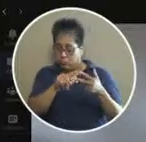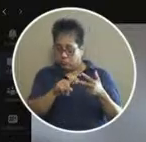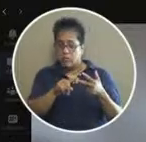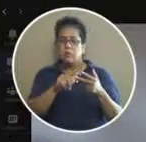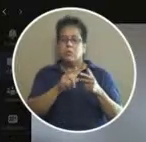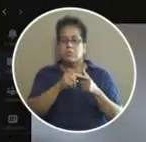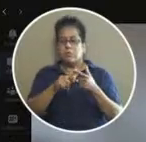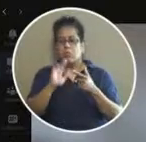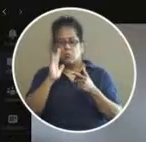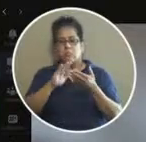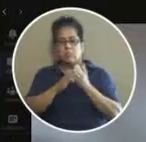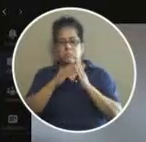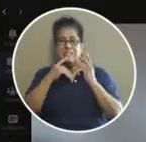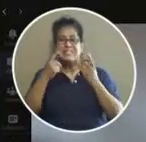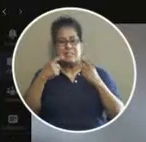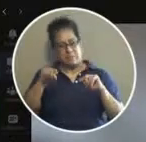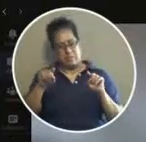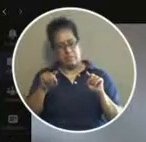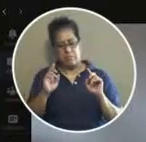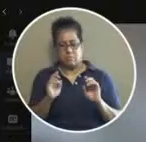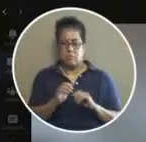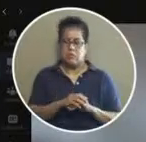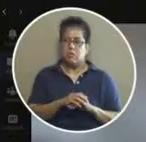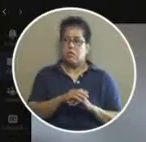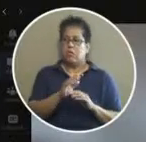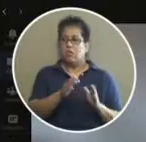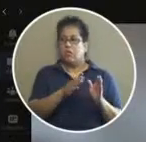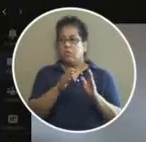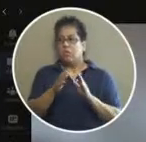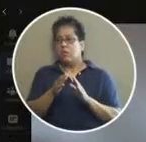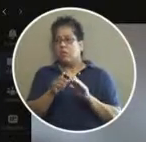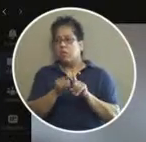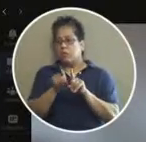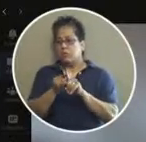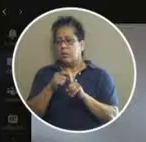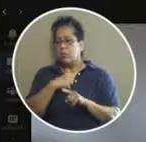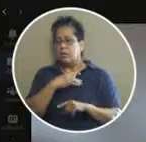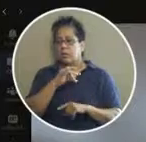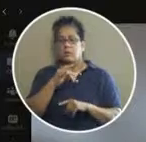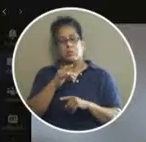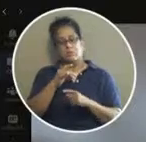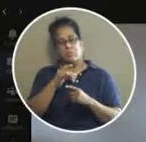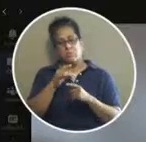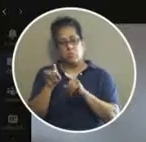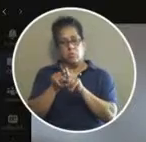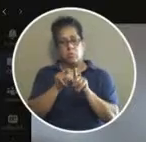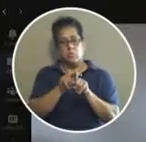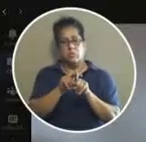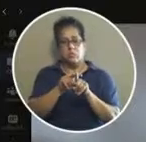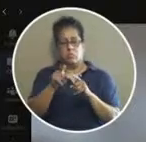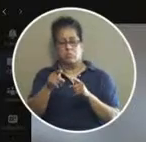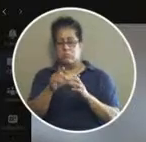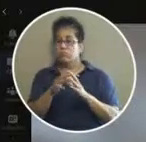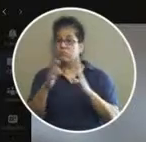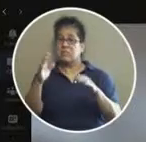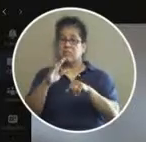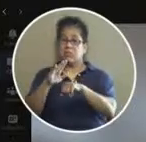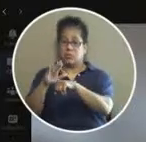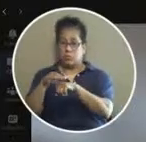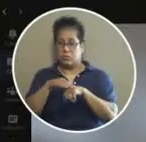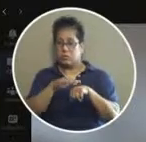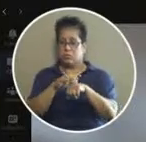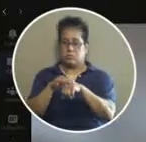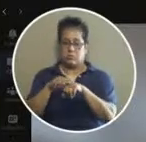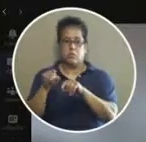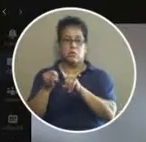very successful. So I would like to reiterate the abundance of caution, and also